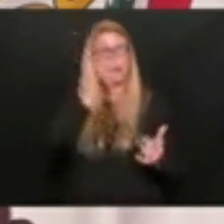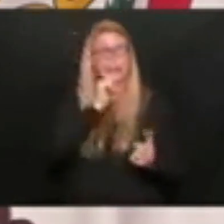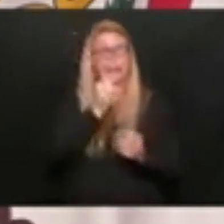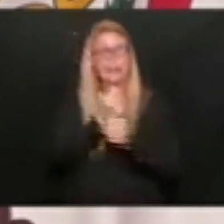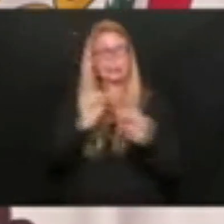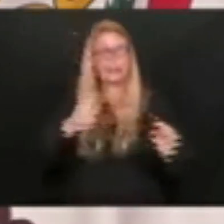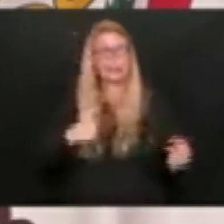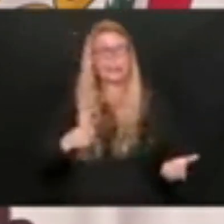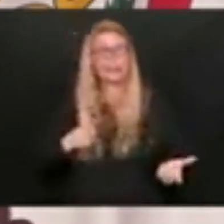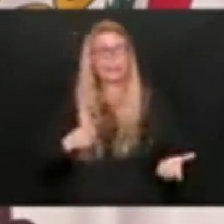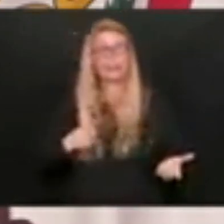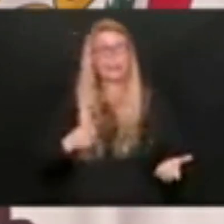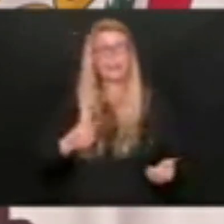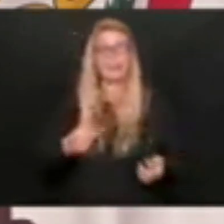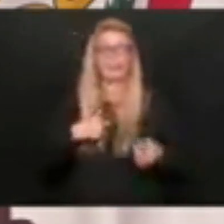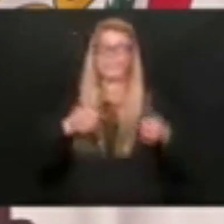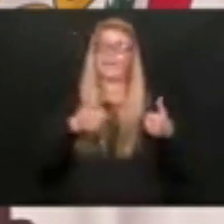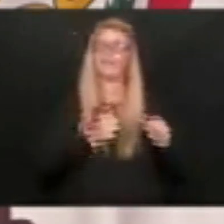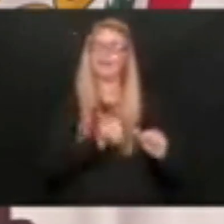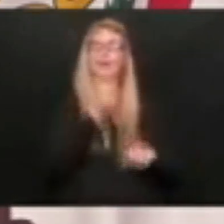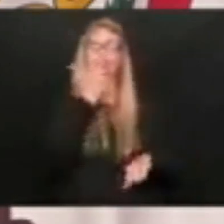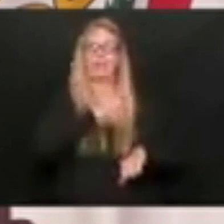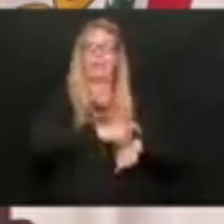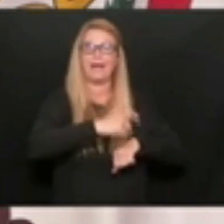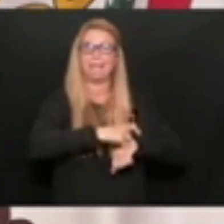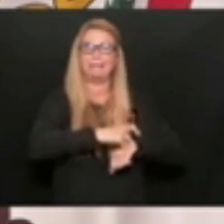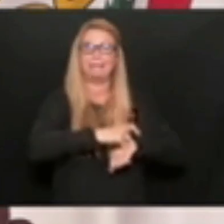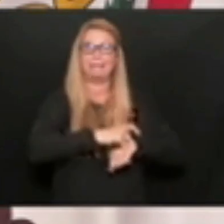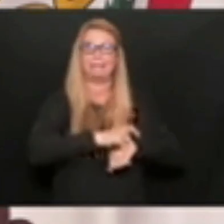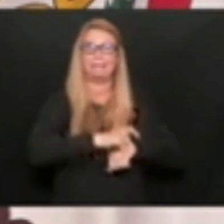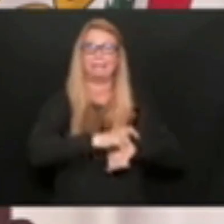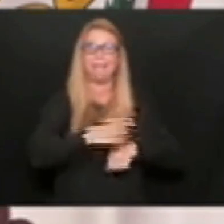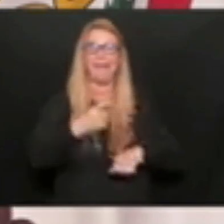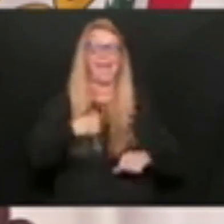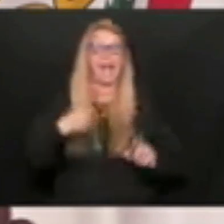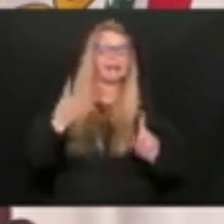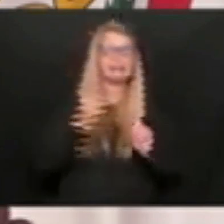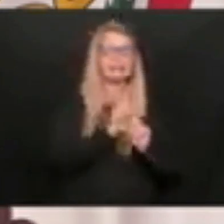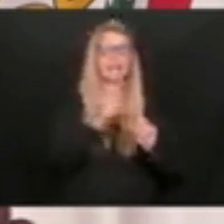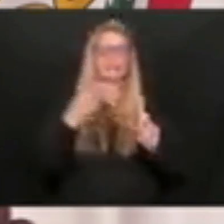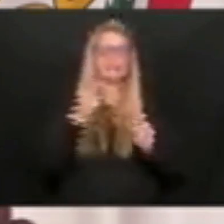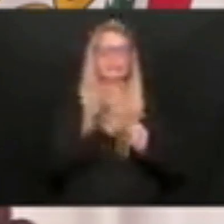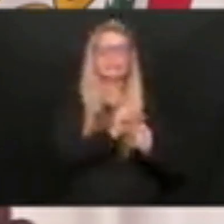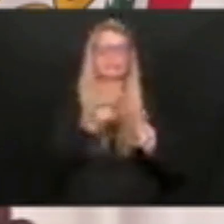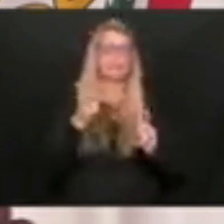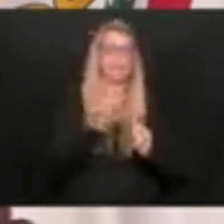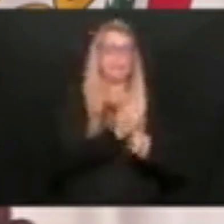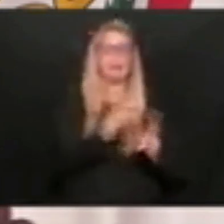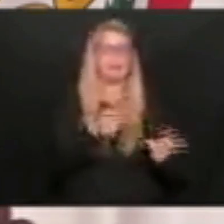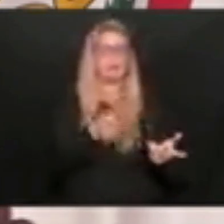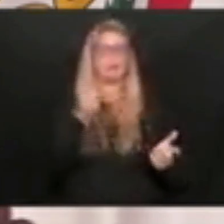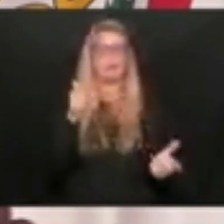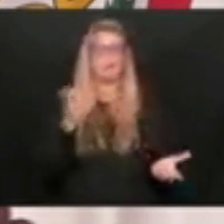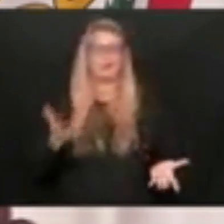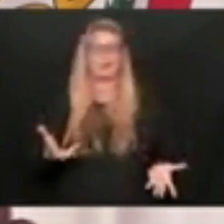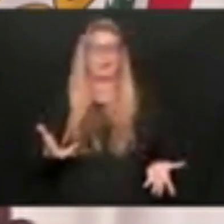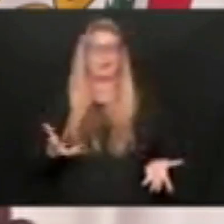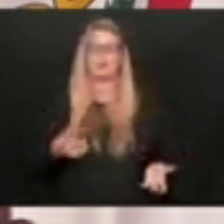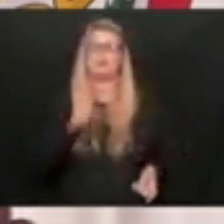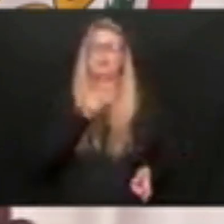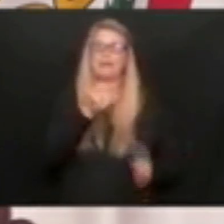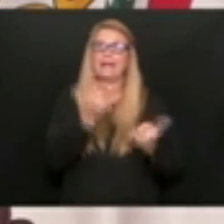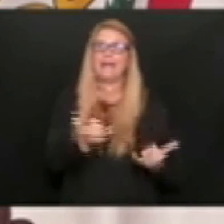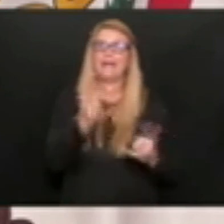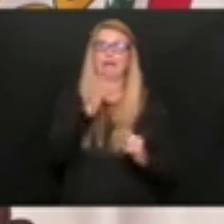me?" He says, "I tried 3 times. I sent the park ranger, I sent the boat, and I sent the helicopter. And you got to do